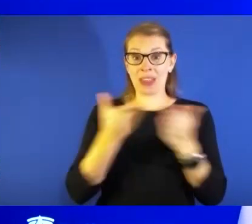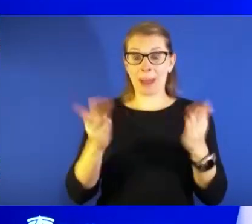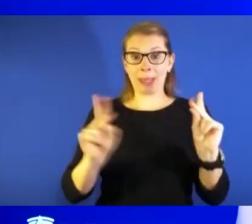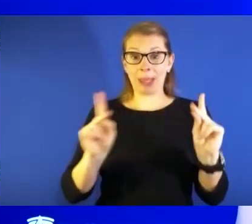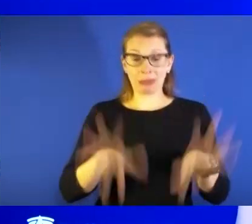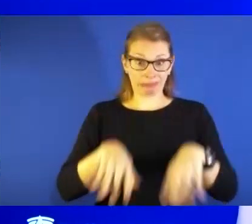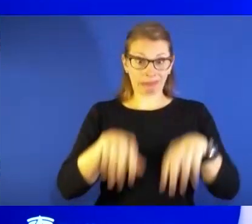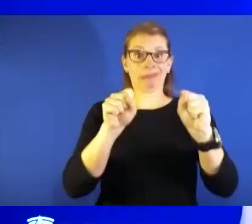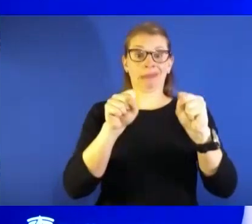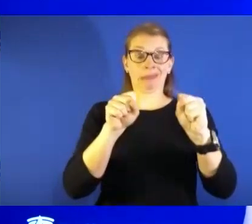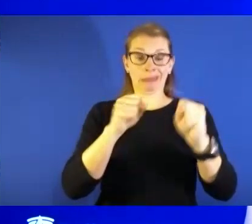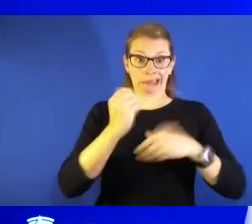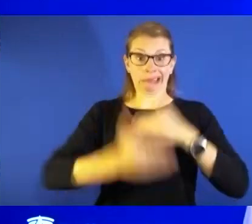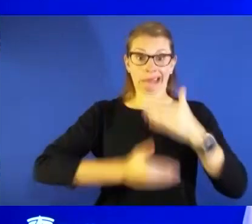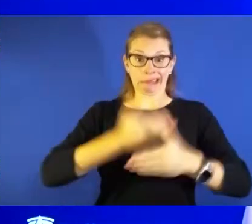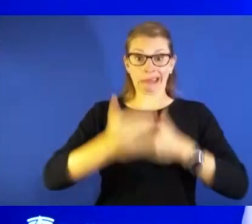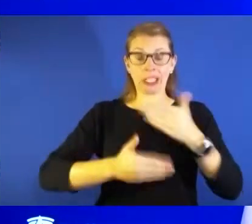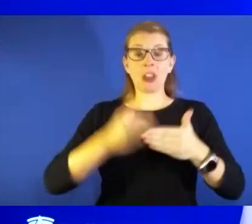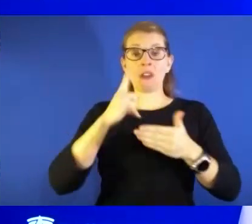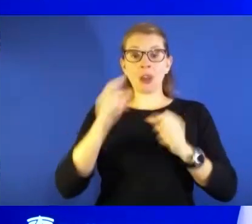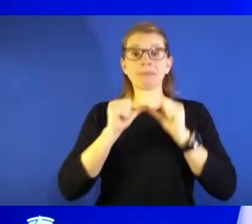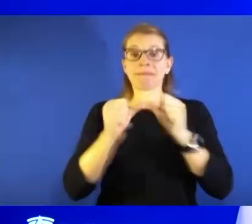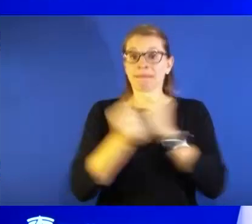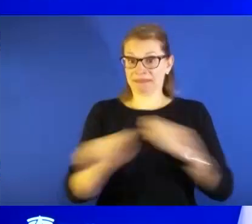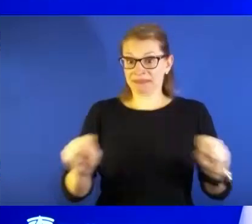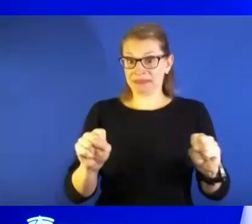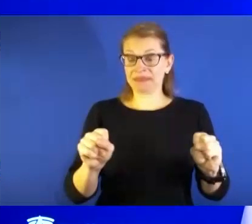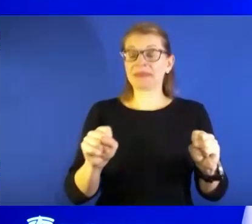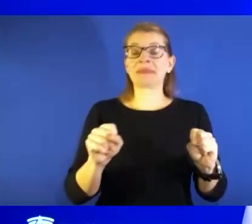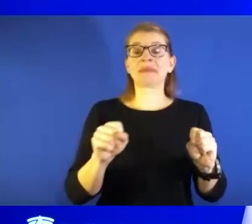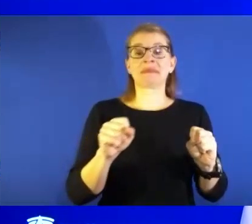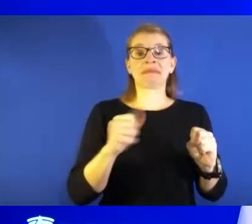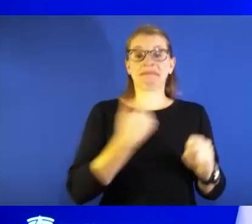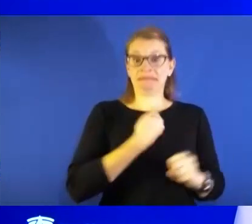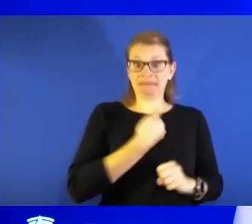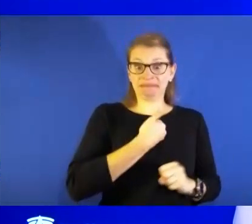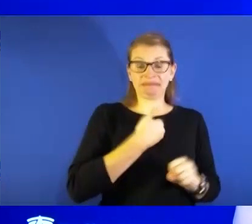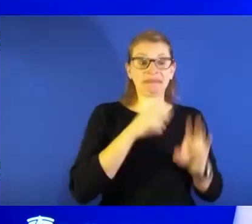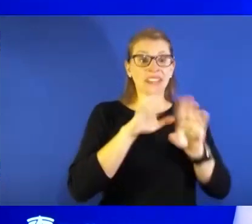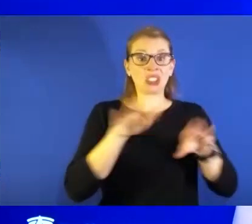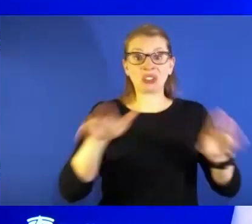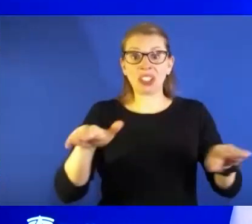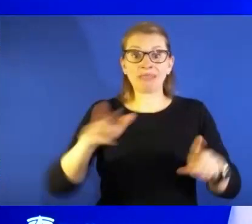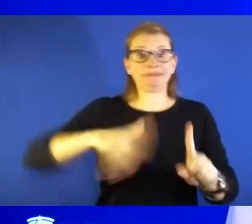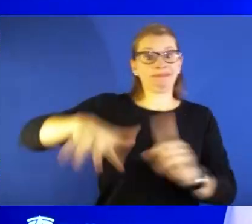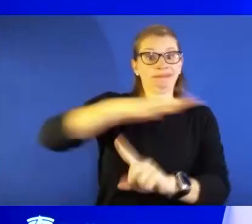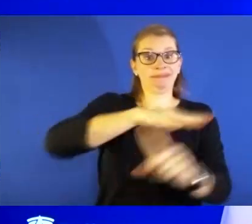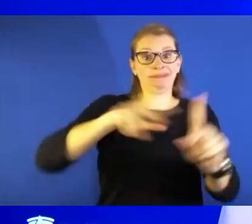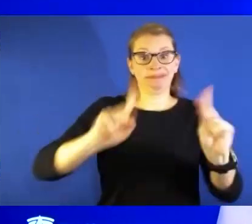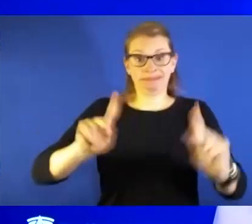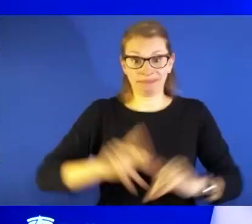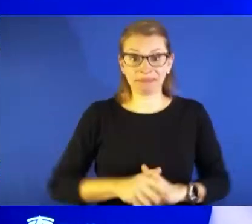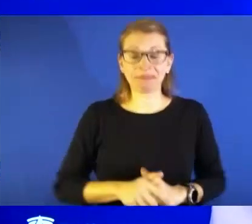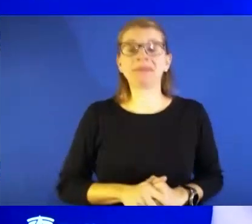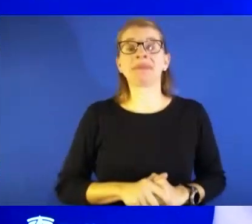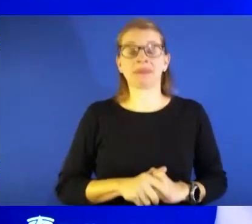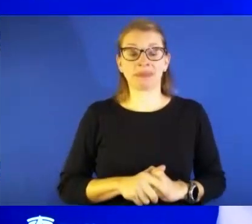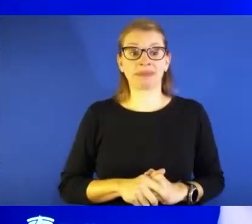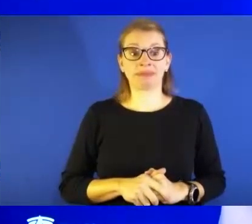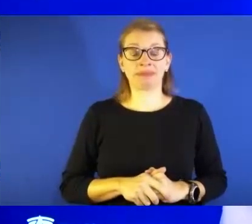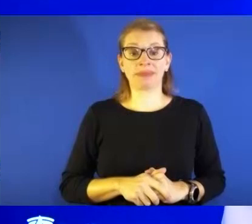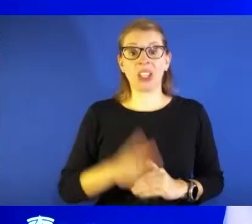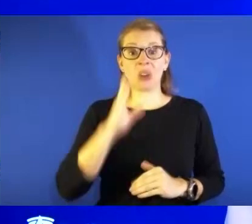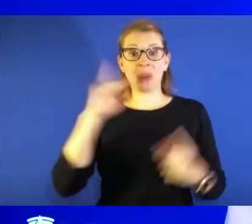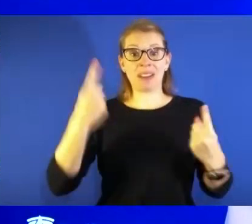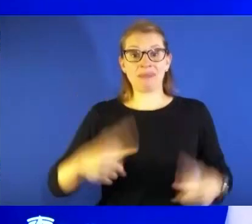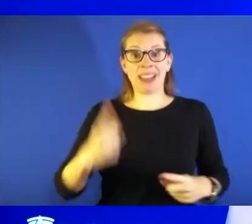to keep themselves safe, keep their children safe, keep the people around them safe, because we know what happened last year and the tragedy